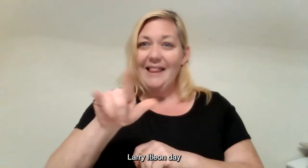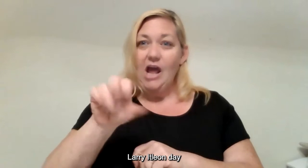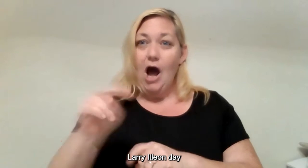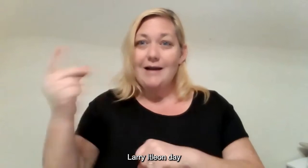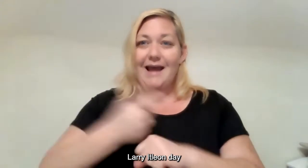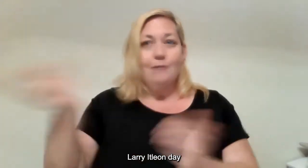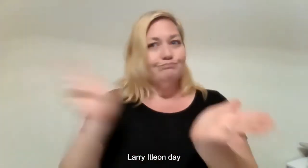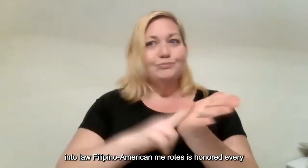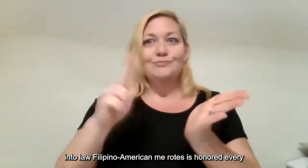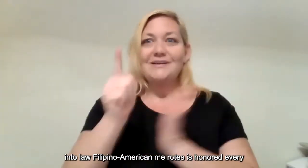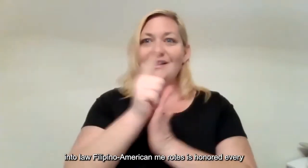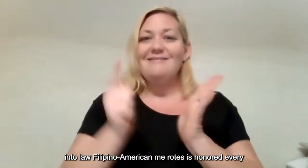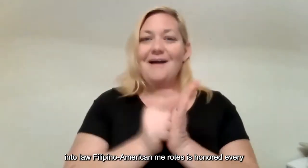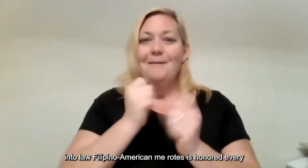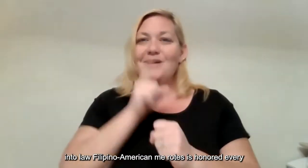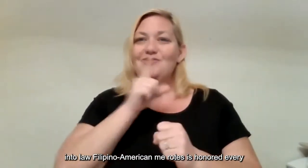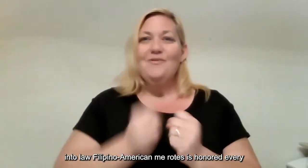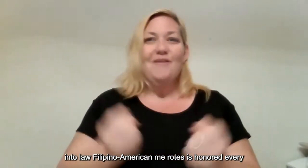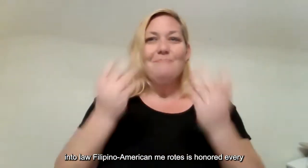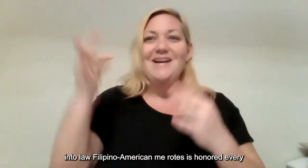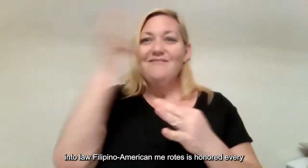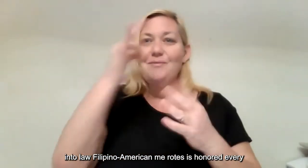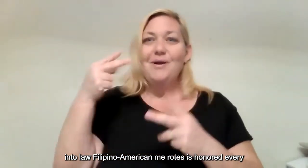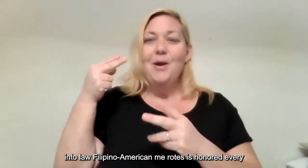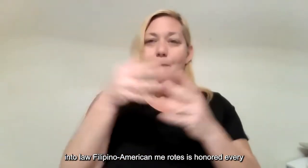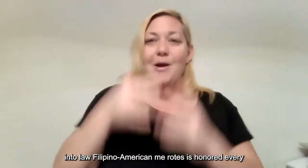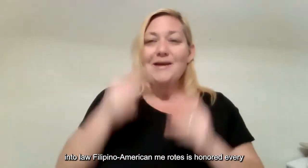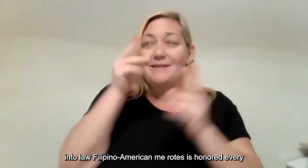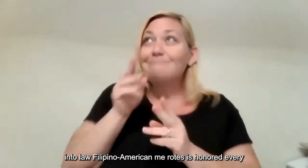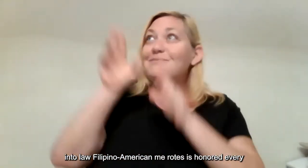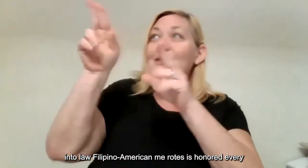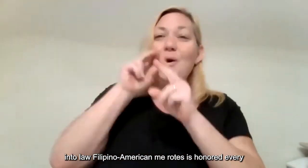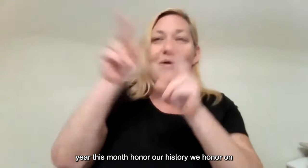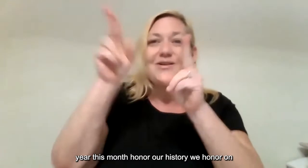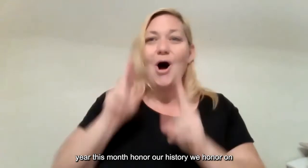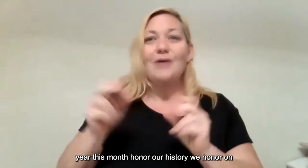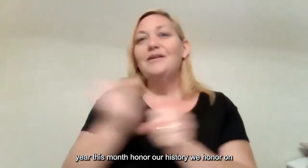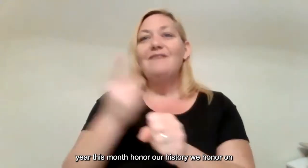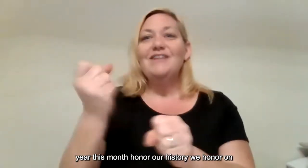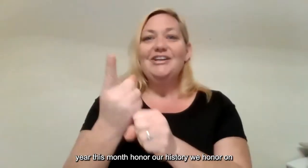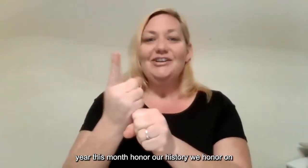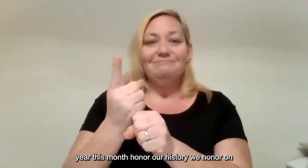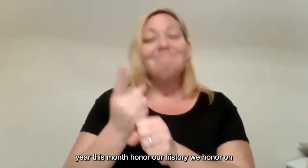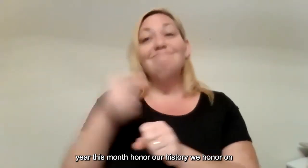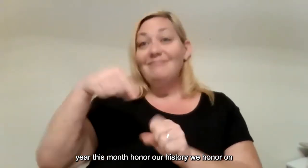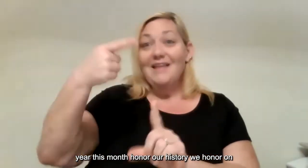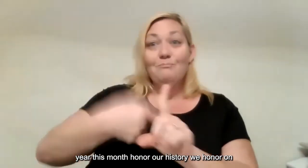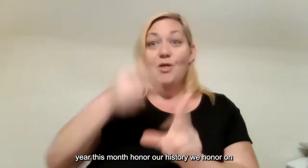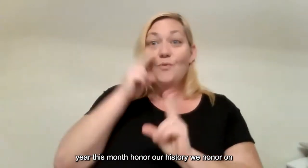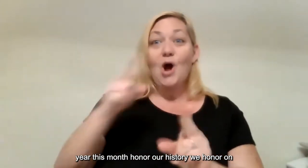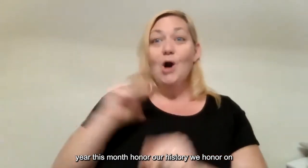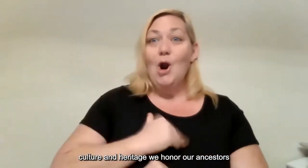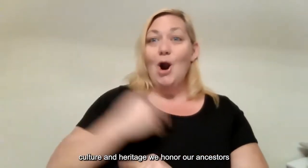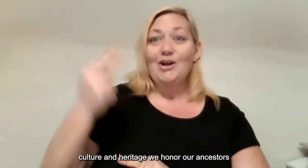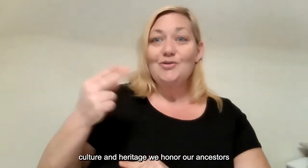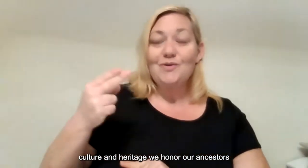law, to ensure one of our many Filipino-American heroes is honored every year. This month, we honor our history.